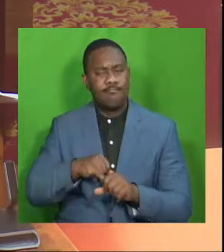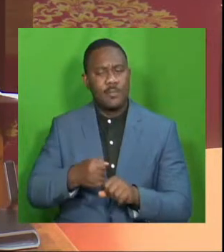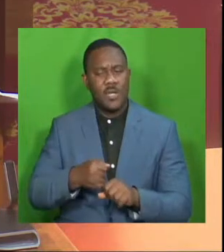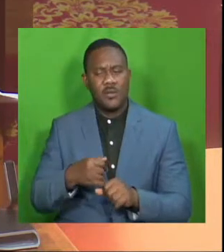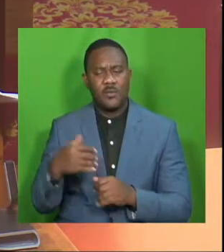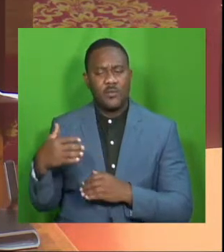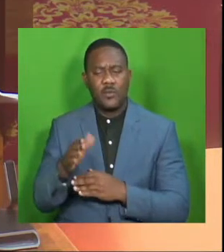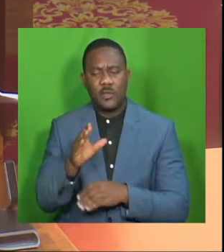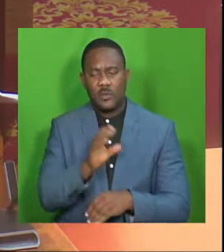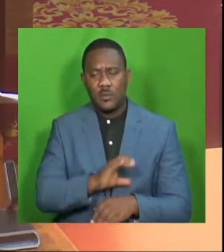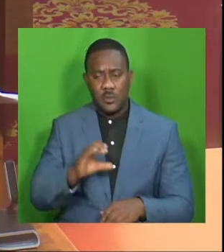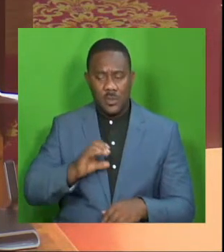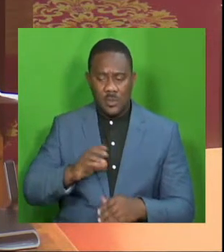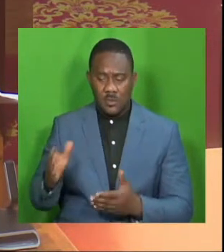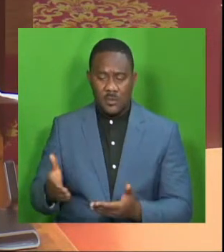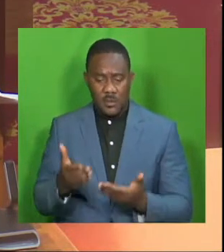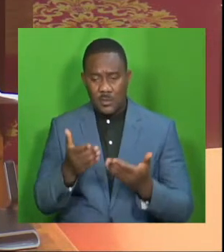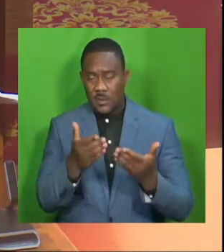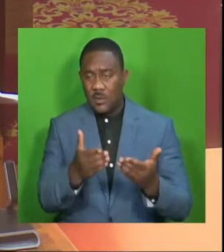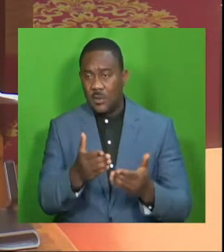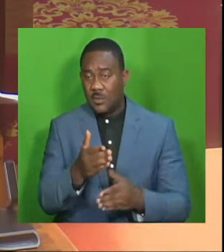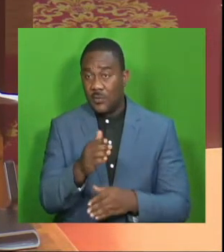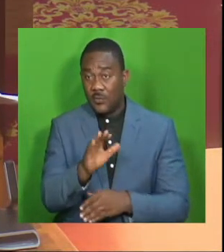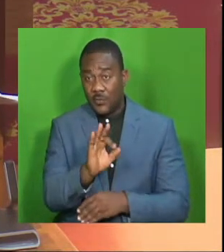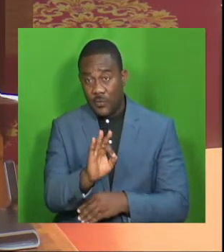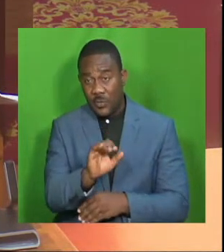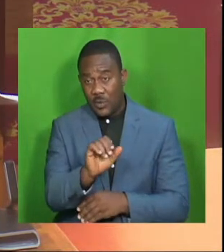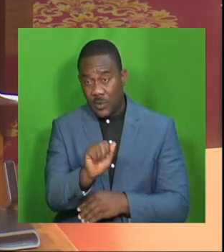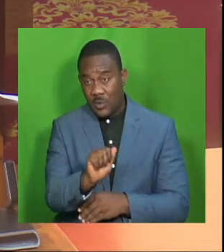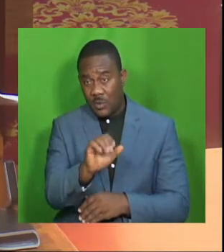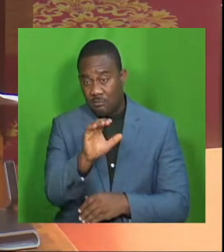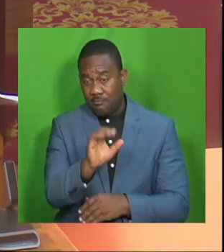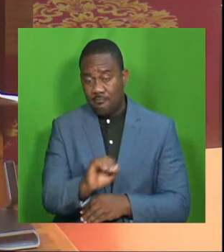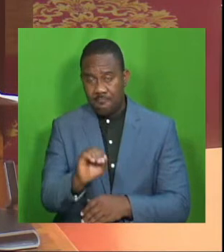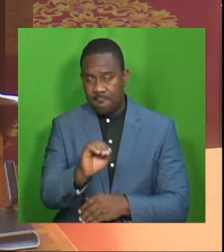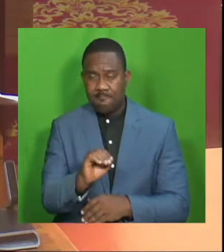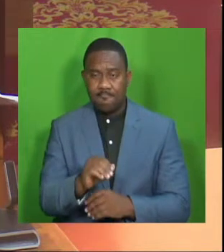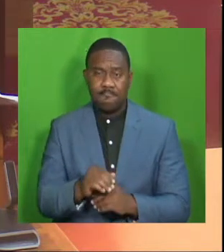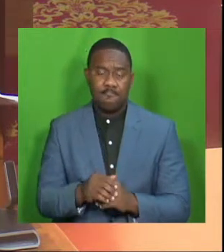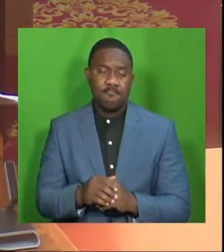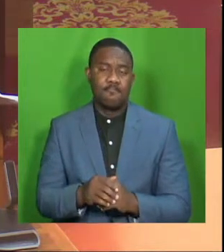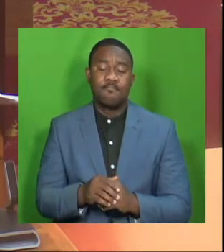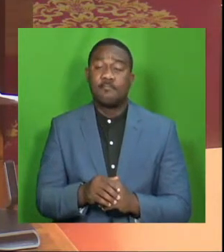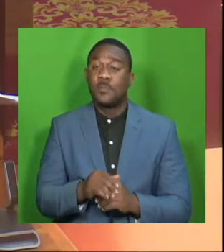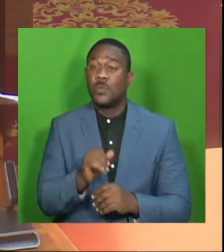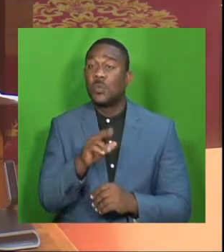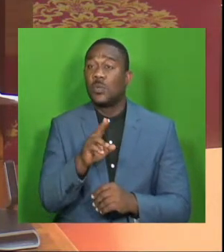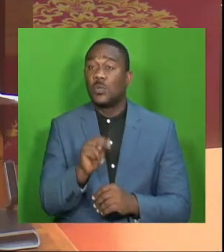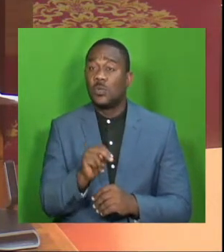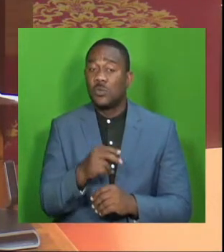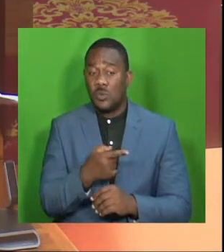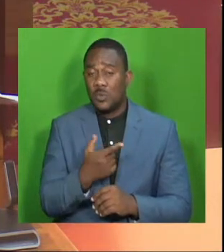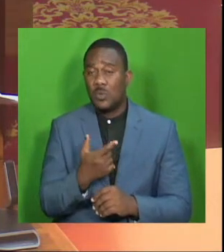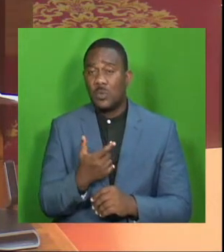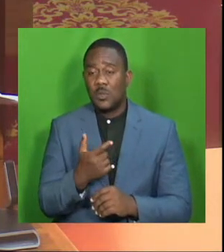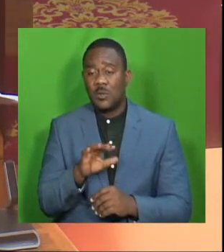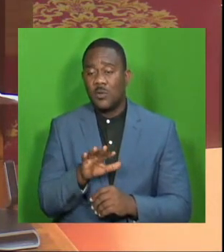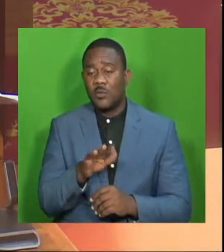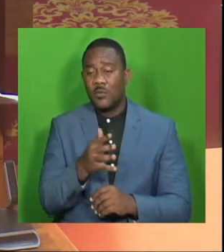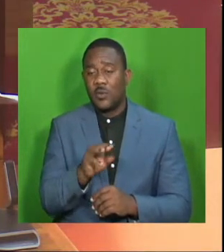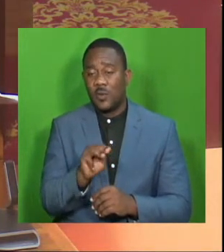with the Food and Agriculture Organization, FAO, of the United Nations on 5th